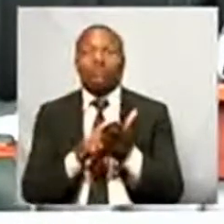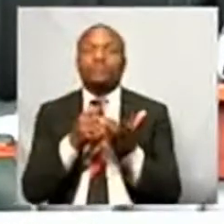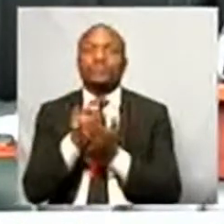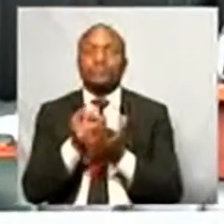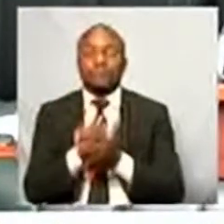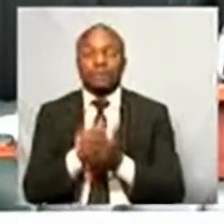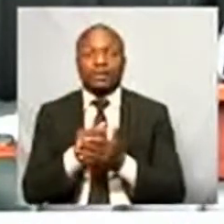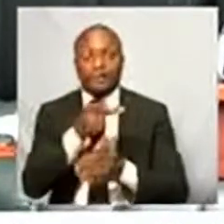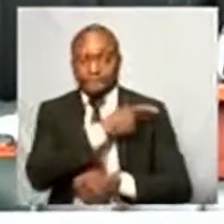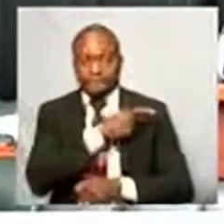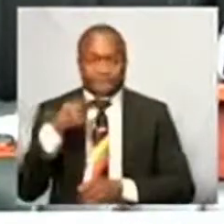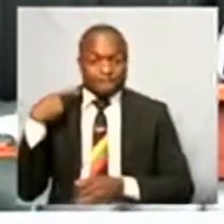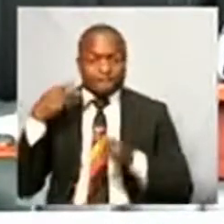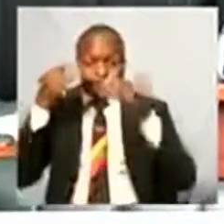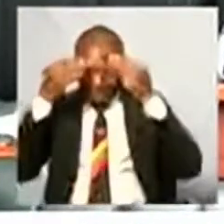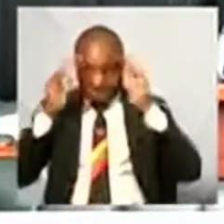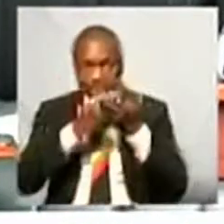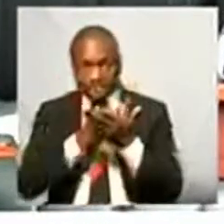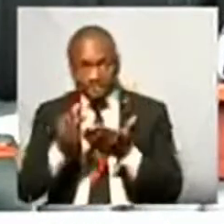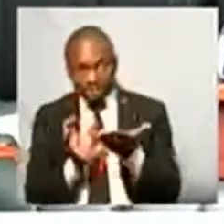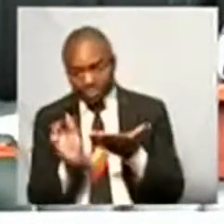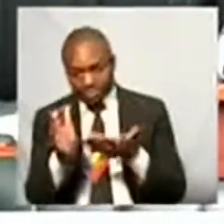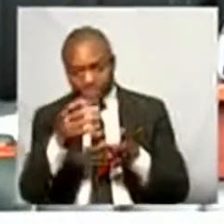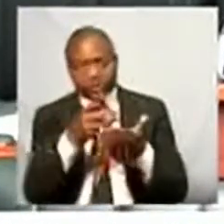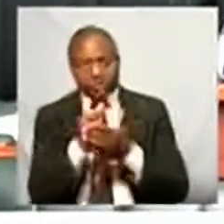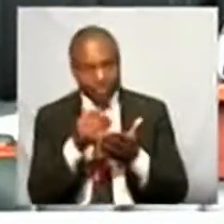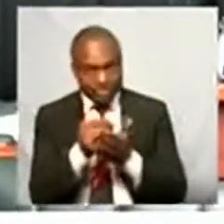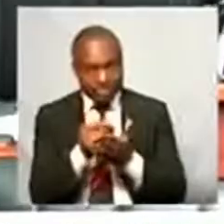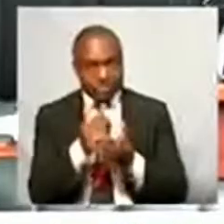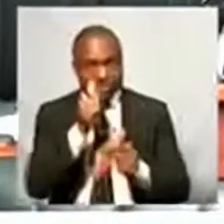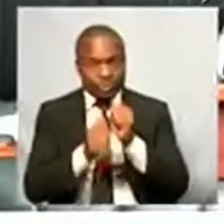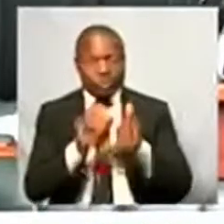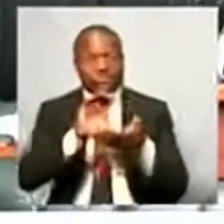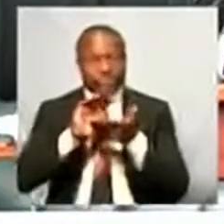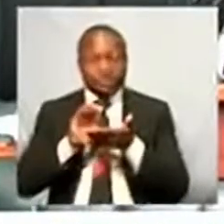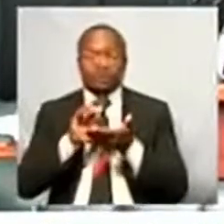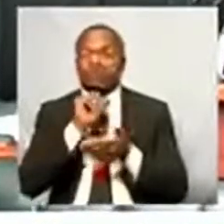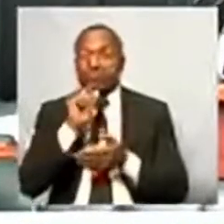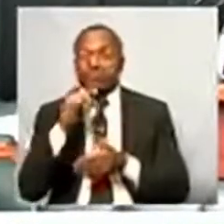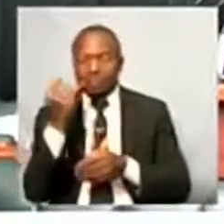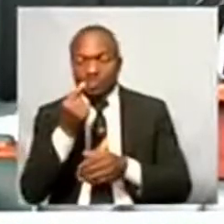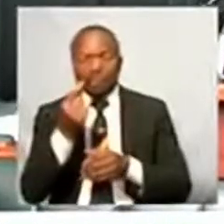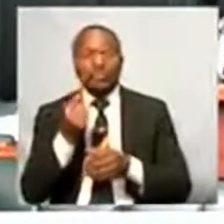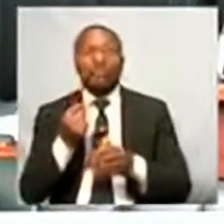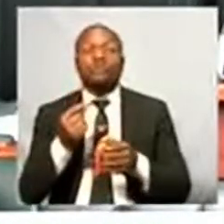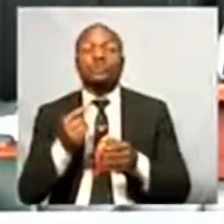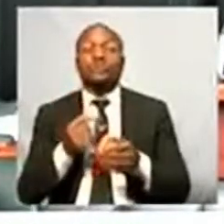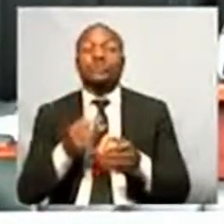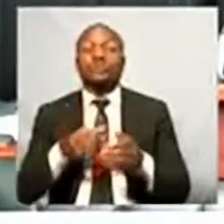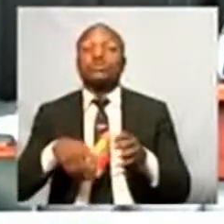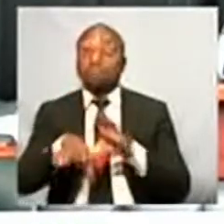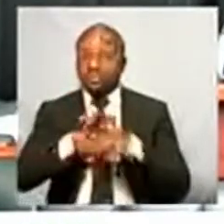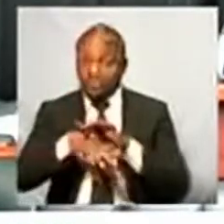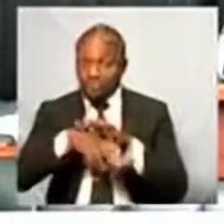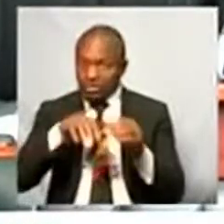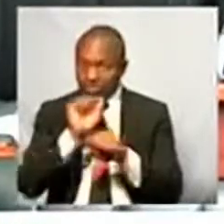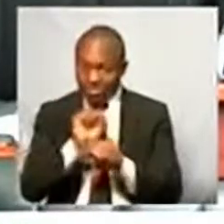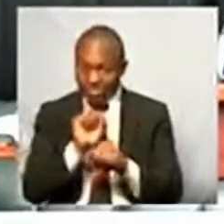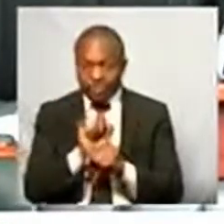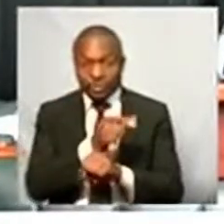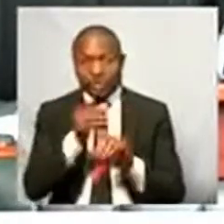this House is aware, the failure to collect revenue that is duly owed not only jeopardizes the financial sustainability of the